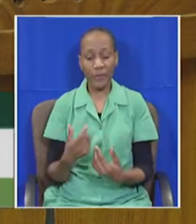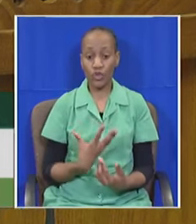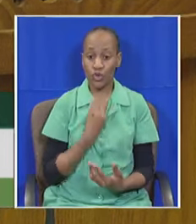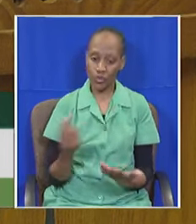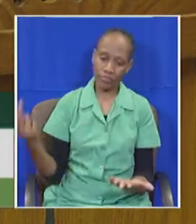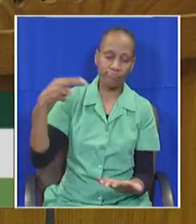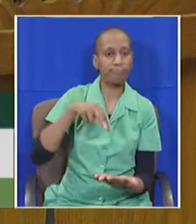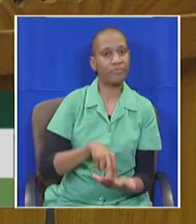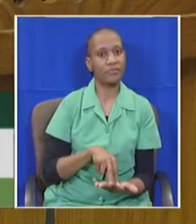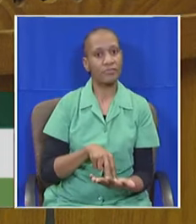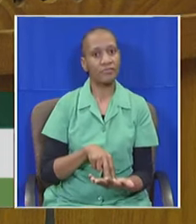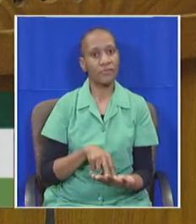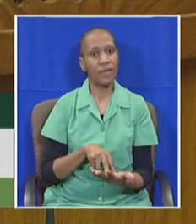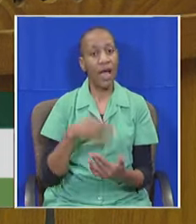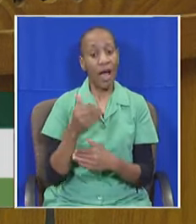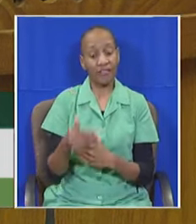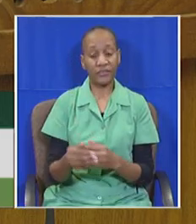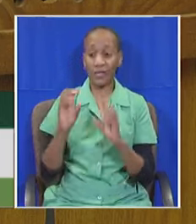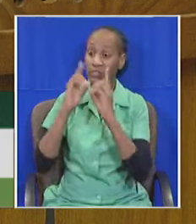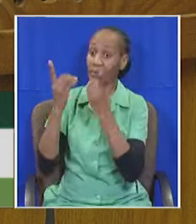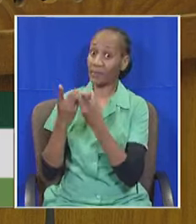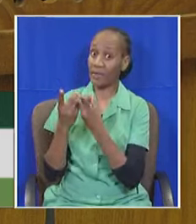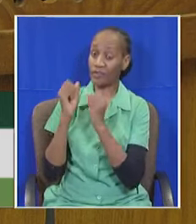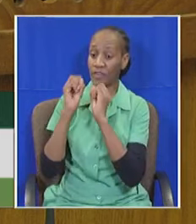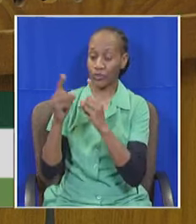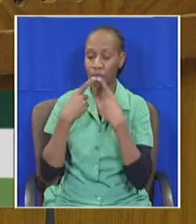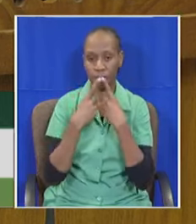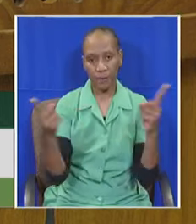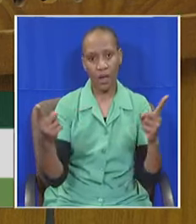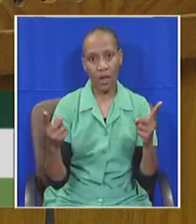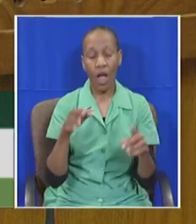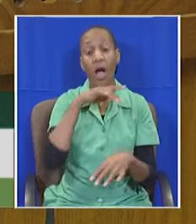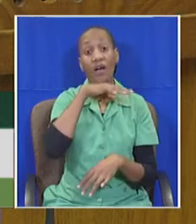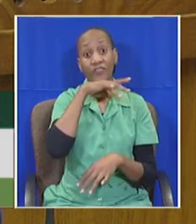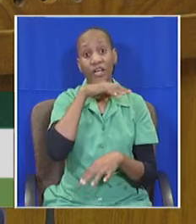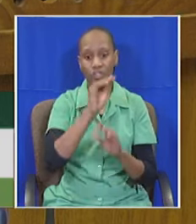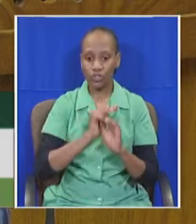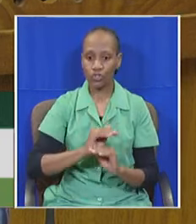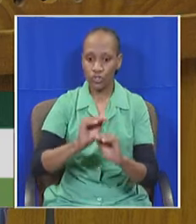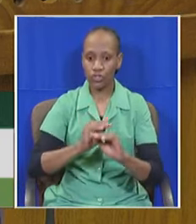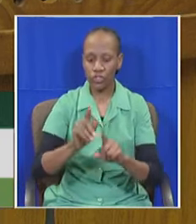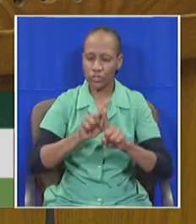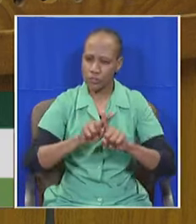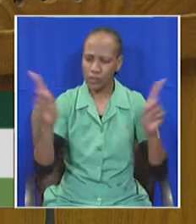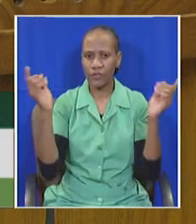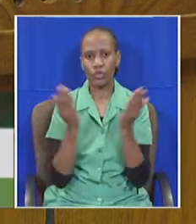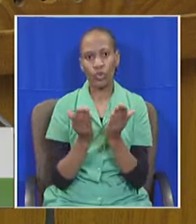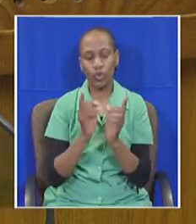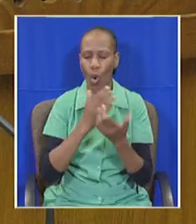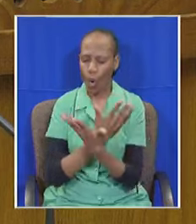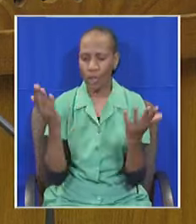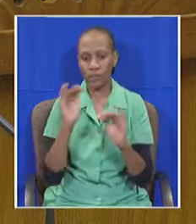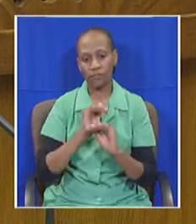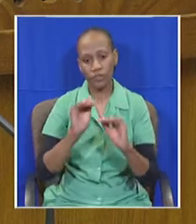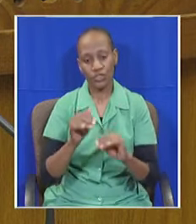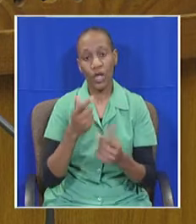issued by the then Education Department that Afrikaans was to become a language of instruction in all our schools.